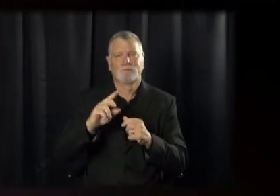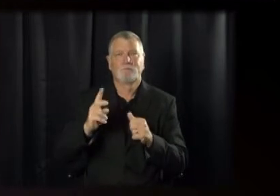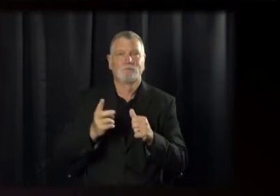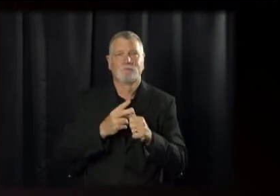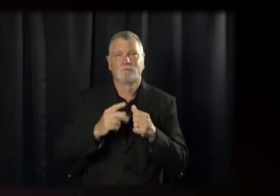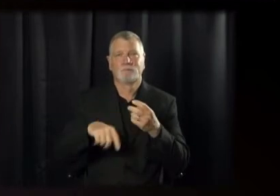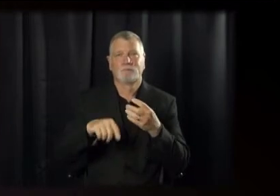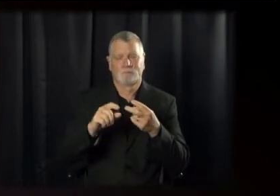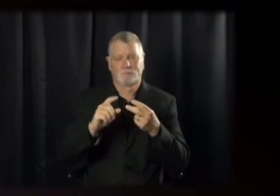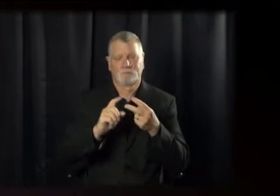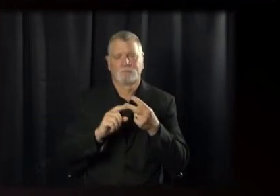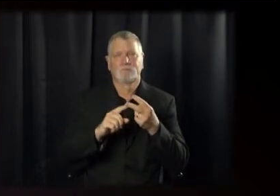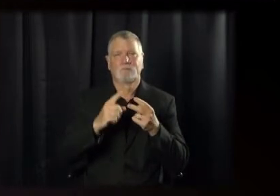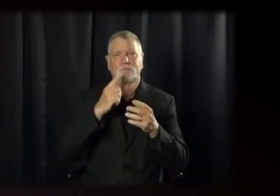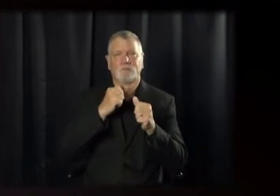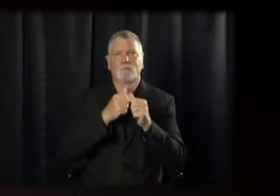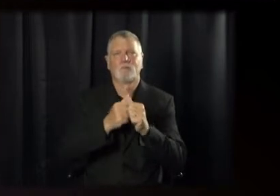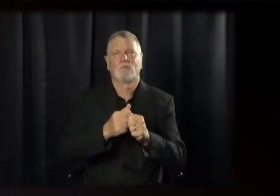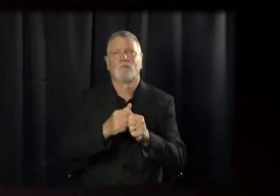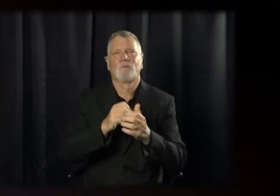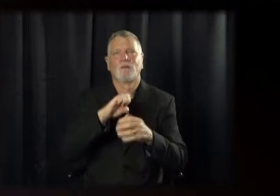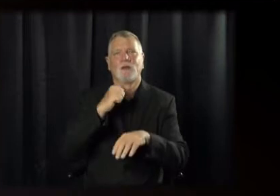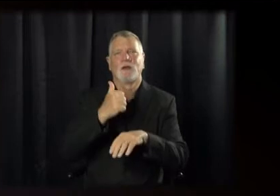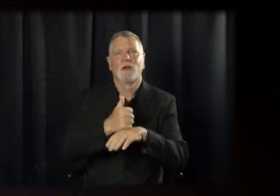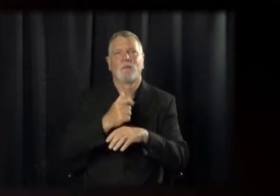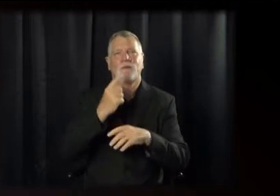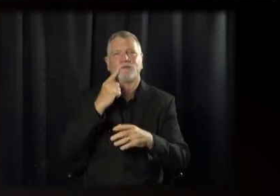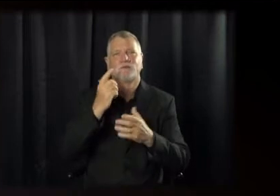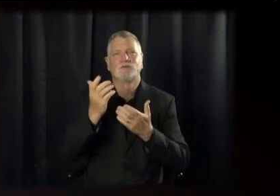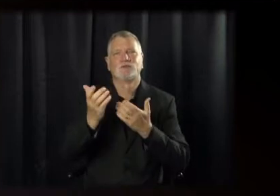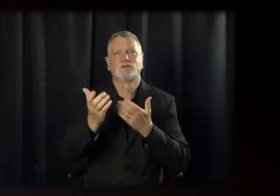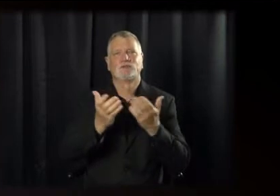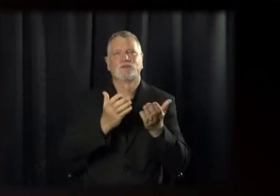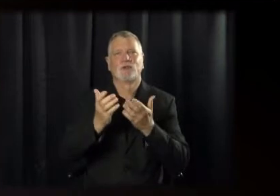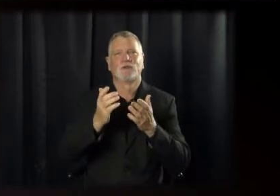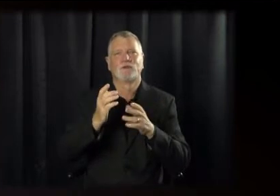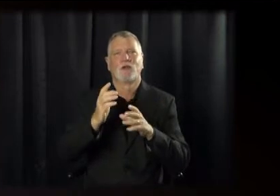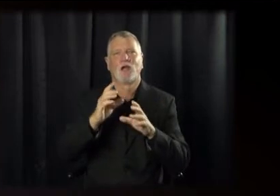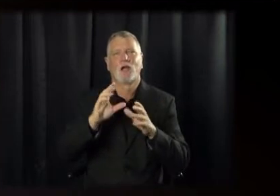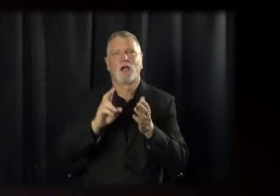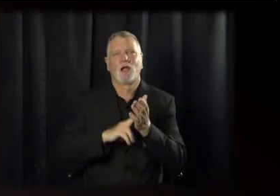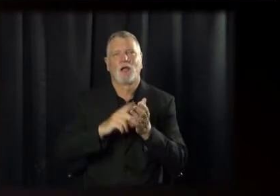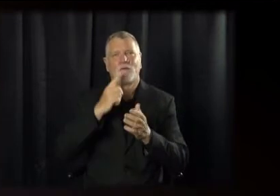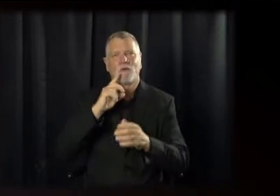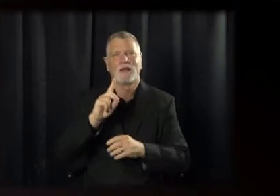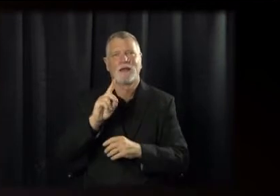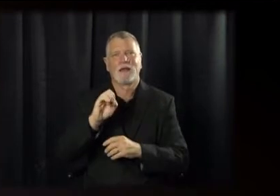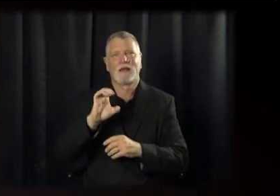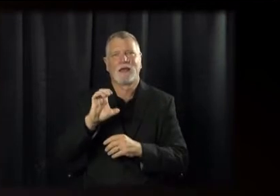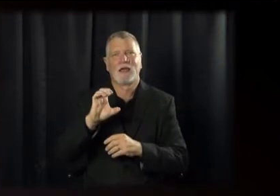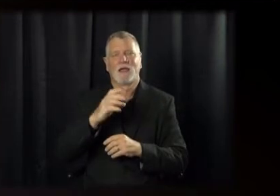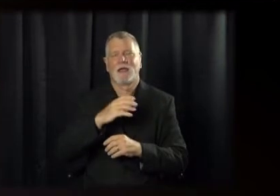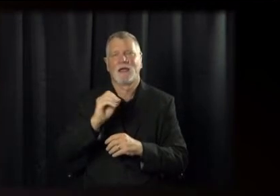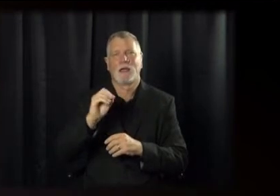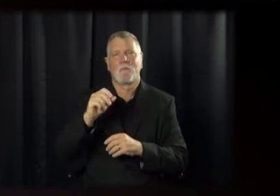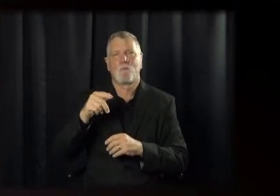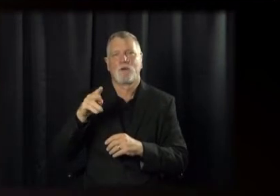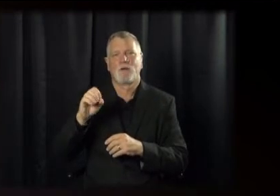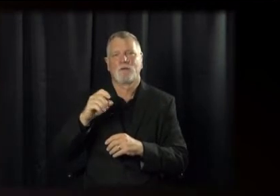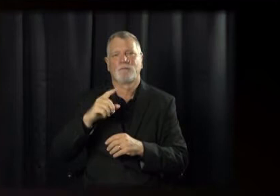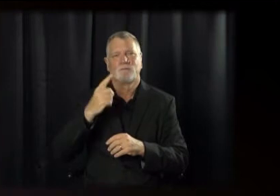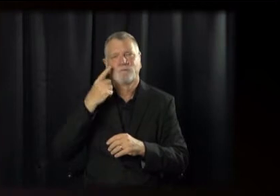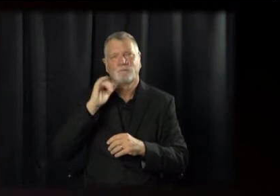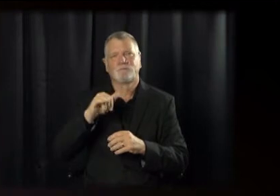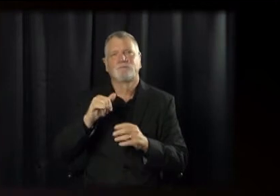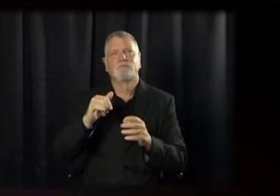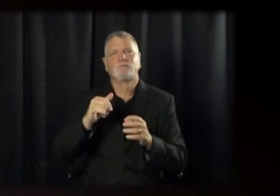Second, follow through the already established shared services contracts between DDEC and Pridco, pursuant to the back